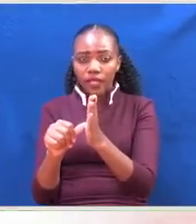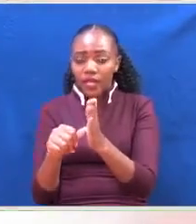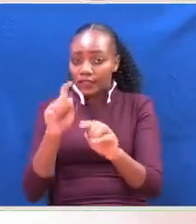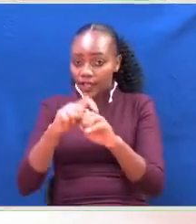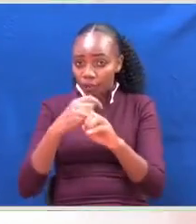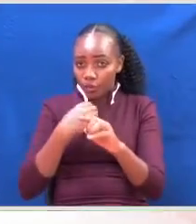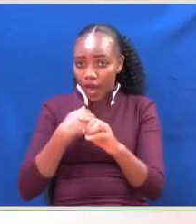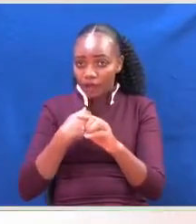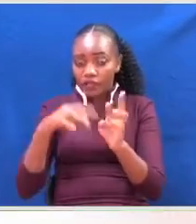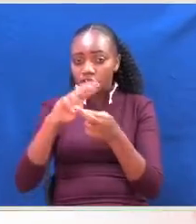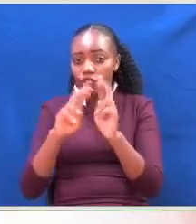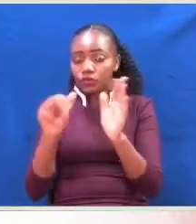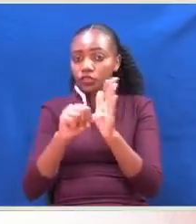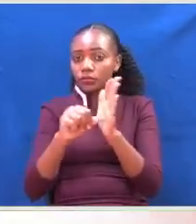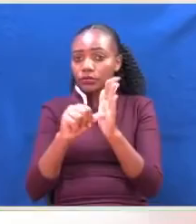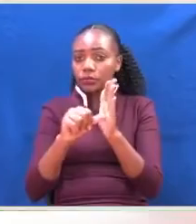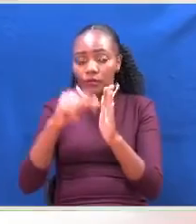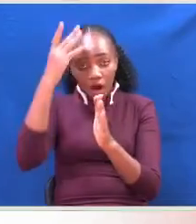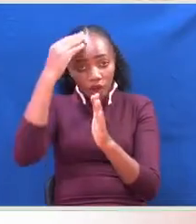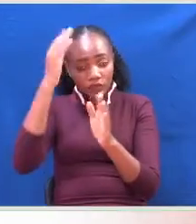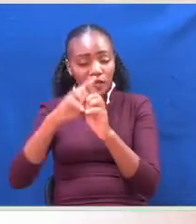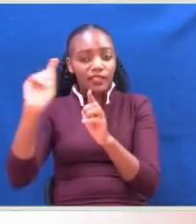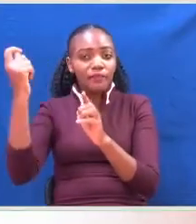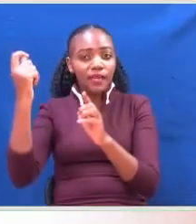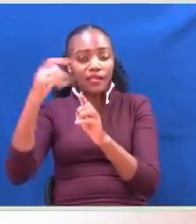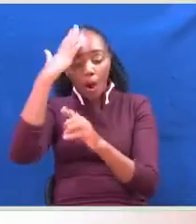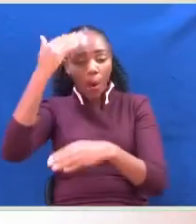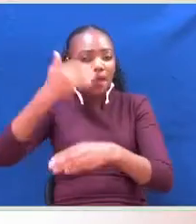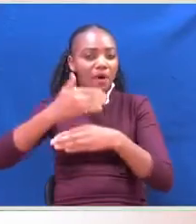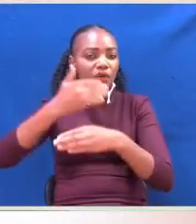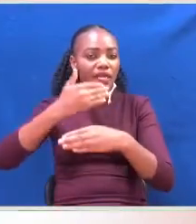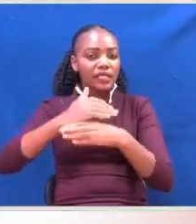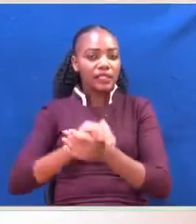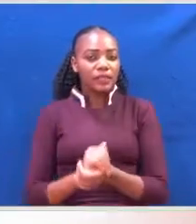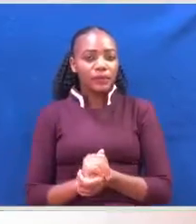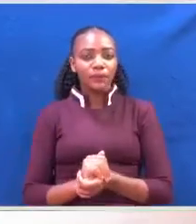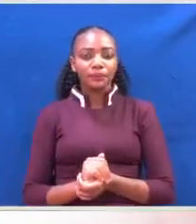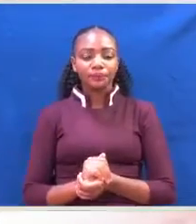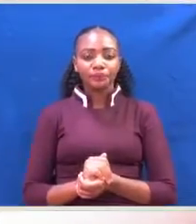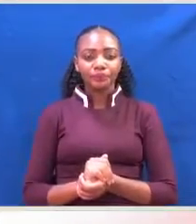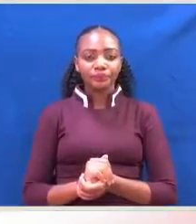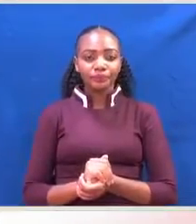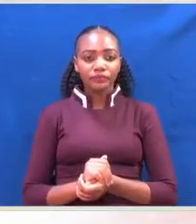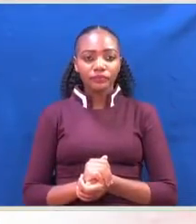and Somalia over the maritime border row between the two countries.